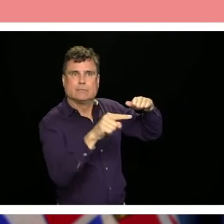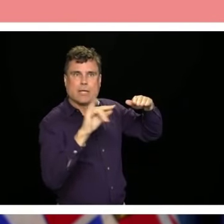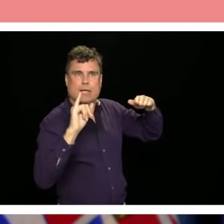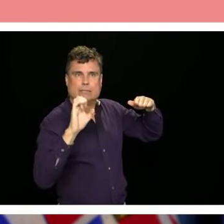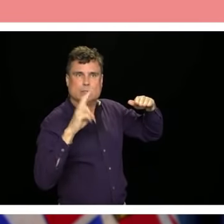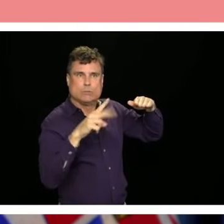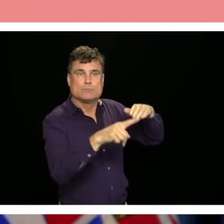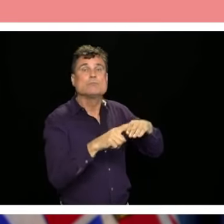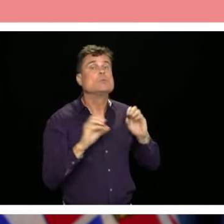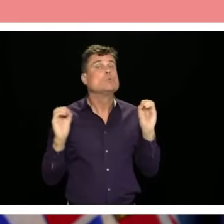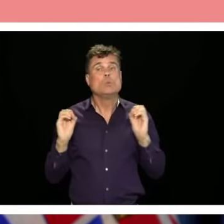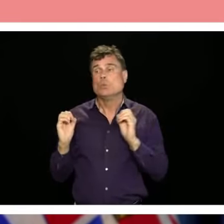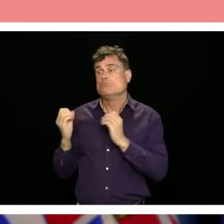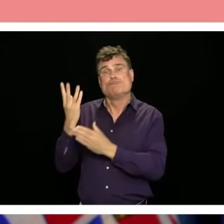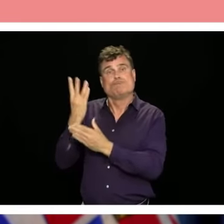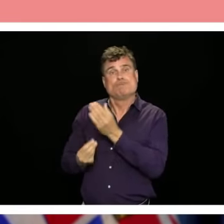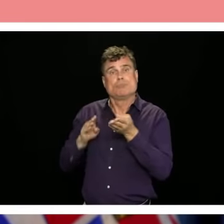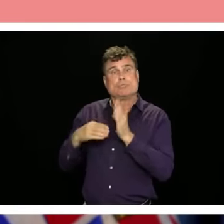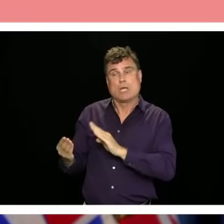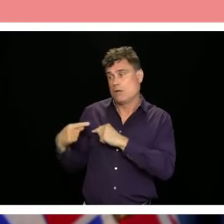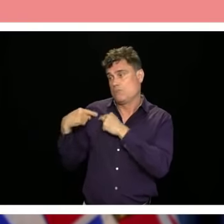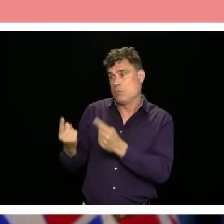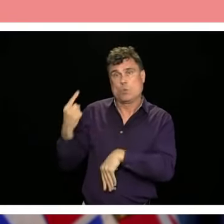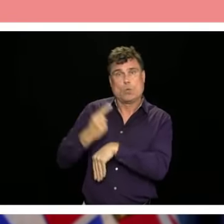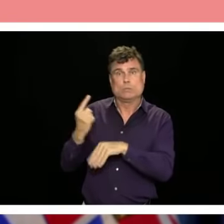2,265 people have now fully recovered from COVID-19.